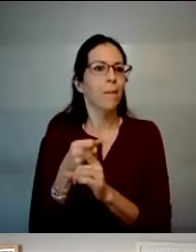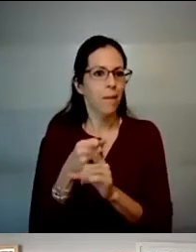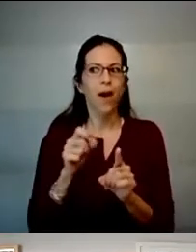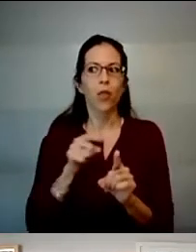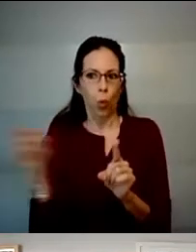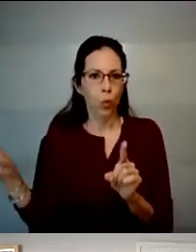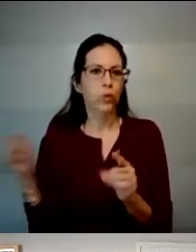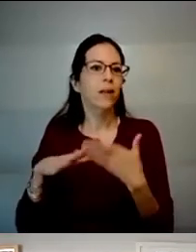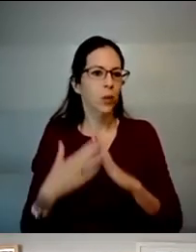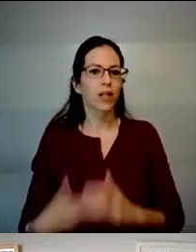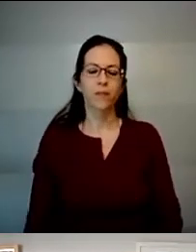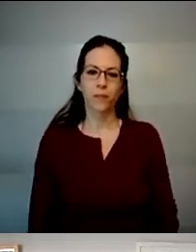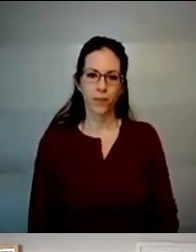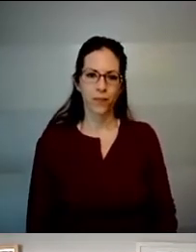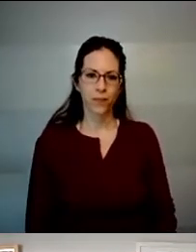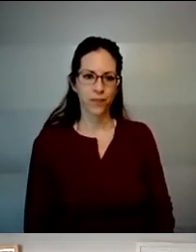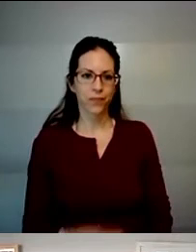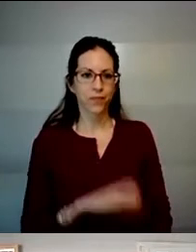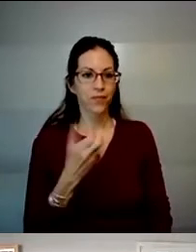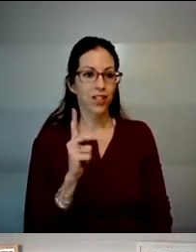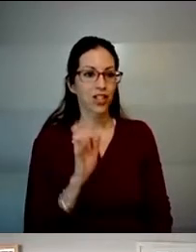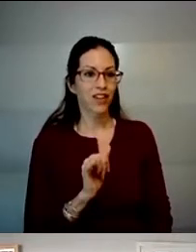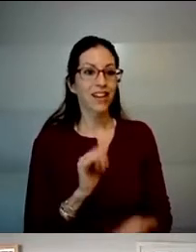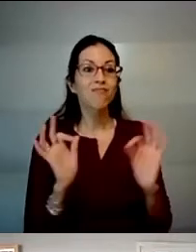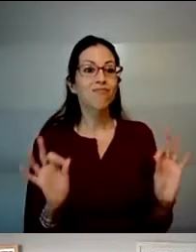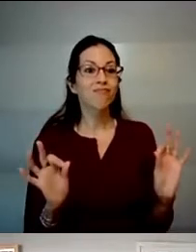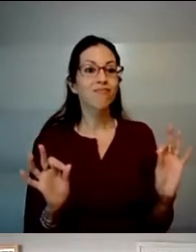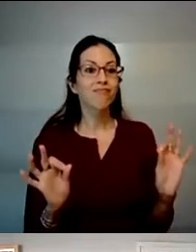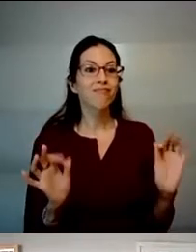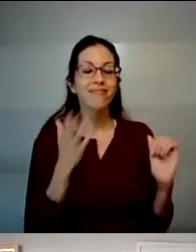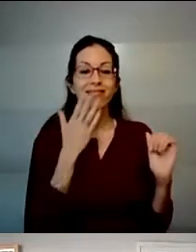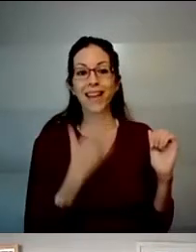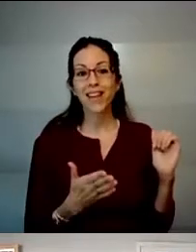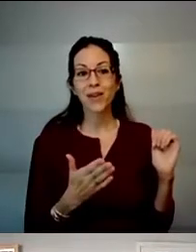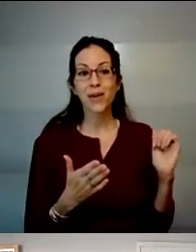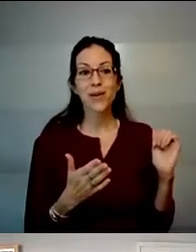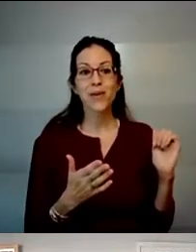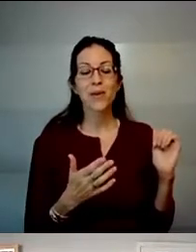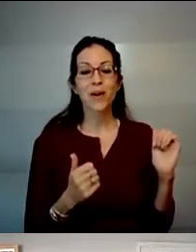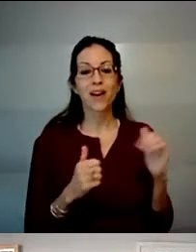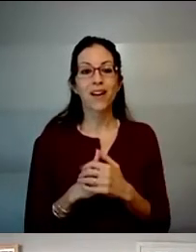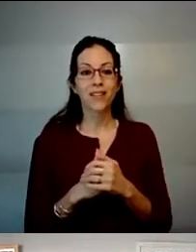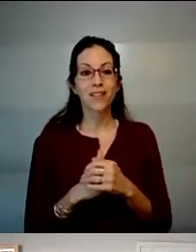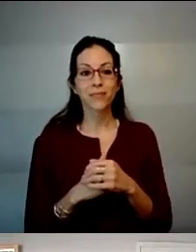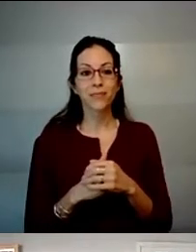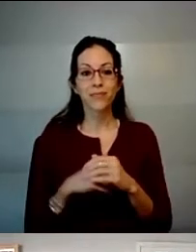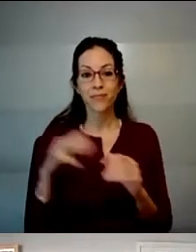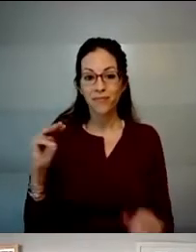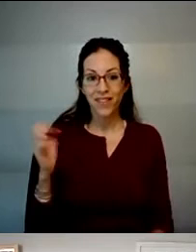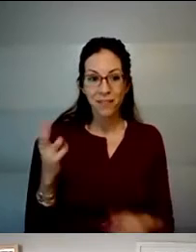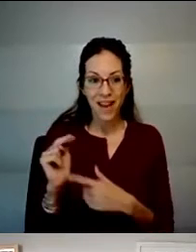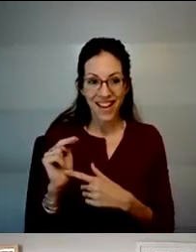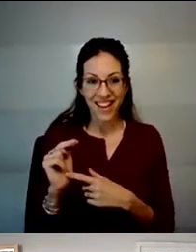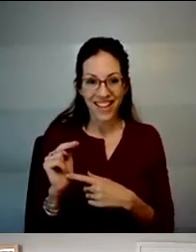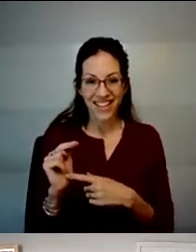in. Okay. All right. Thanks. I was just curious about that. Megan, I'm curious